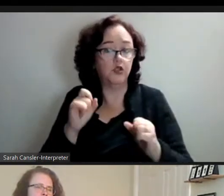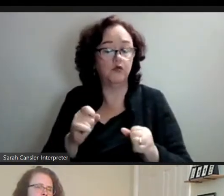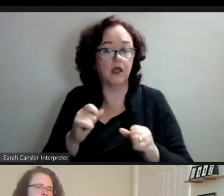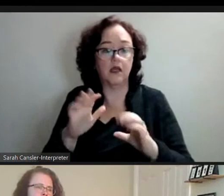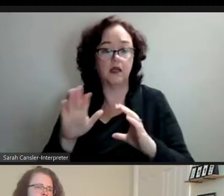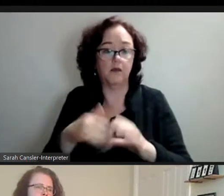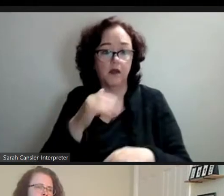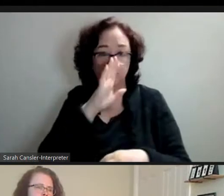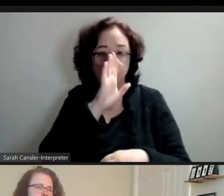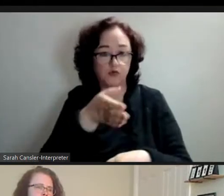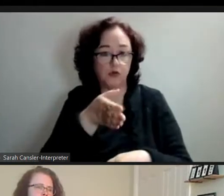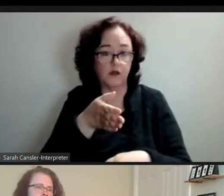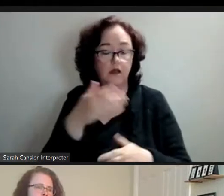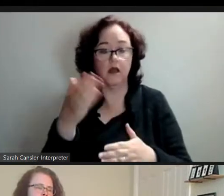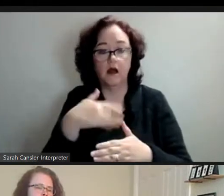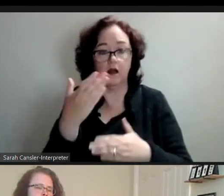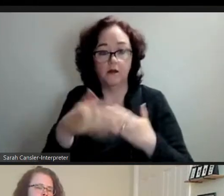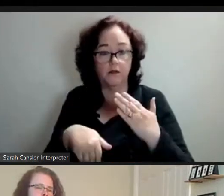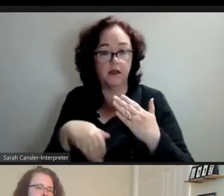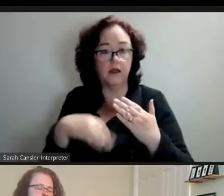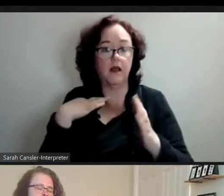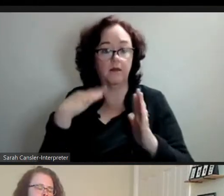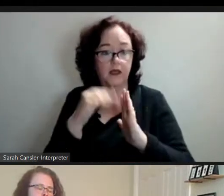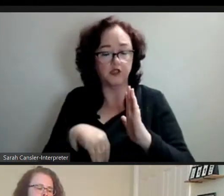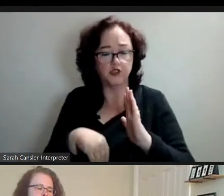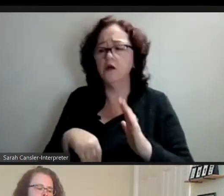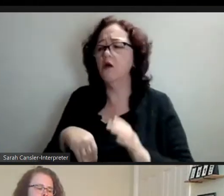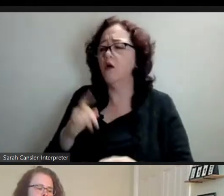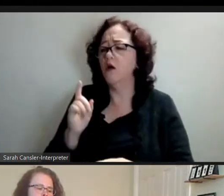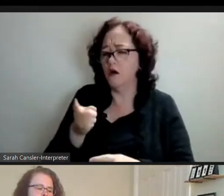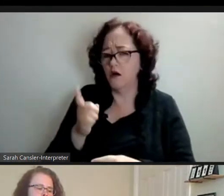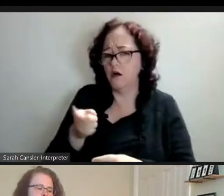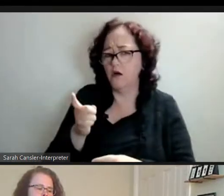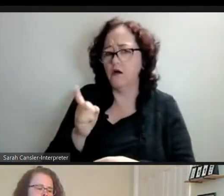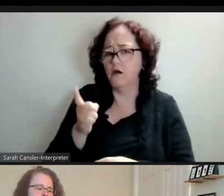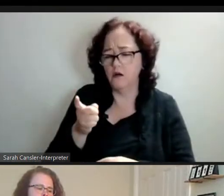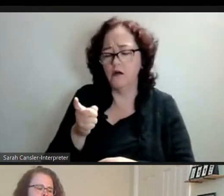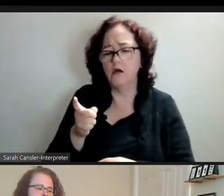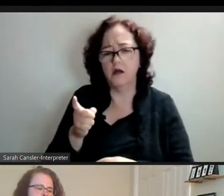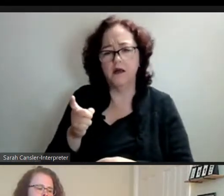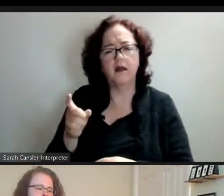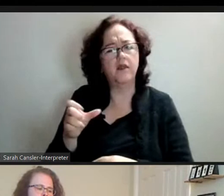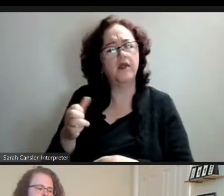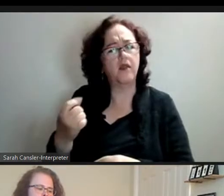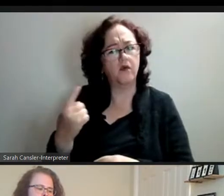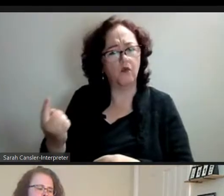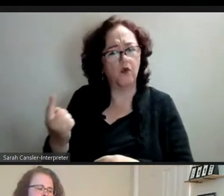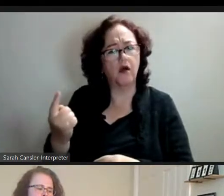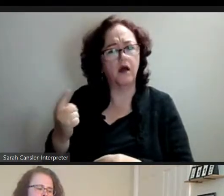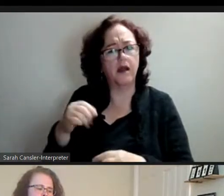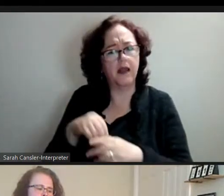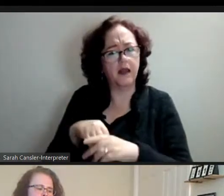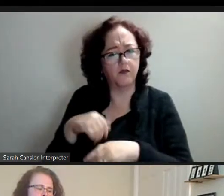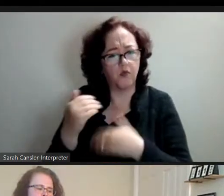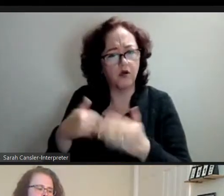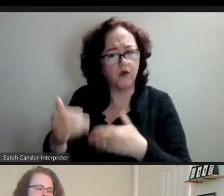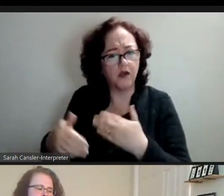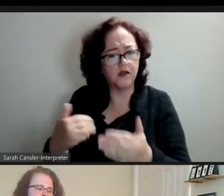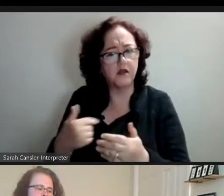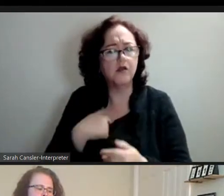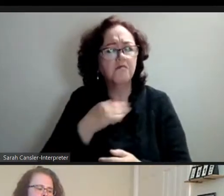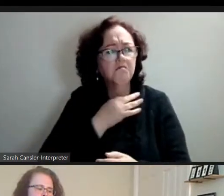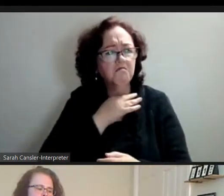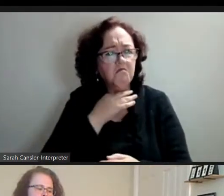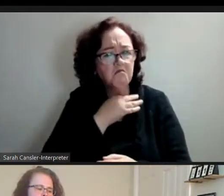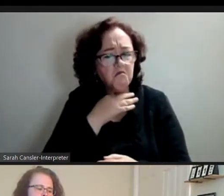completed application. Oh, right. But since, since the other one was in progress, that's why I was wondering if we